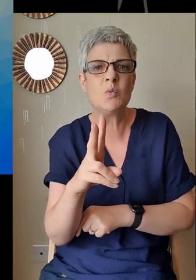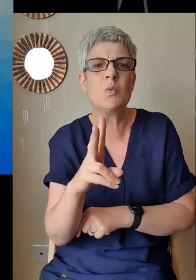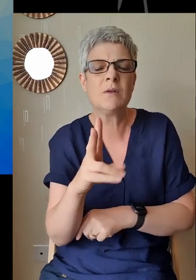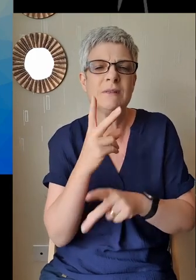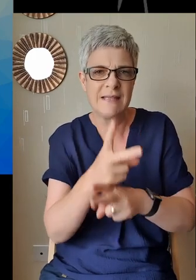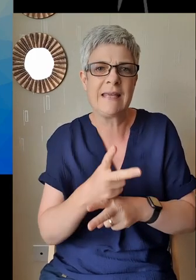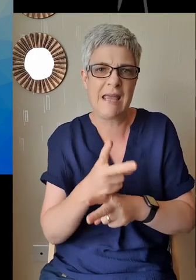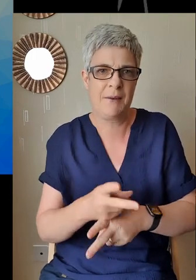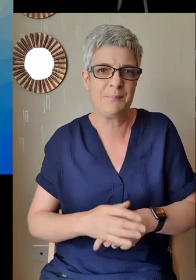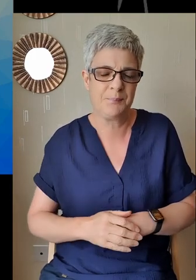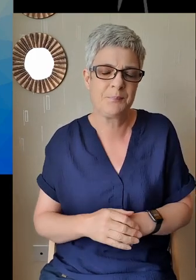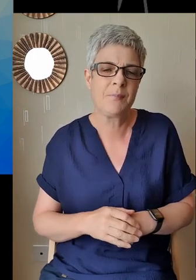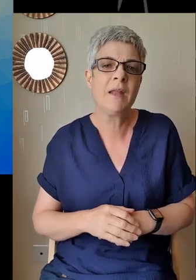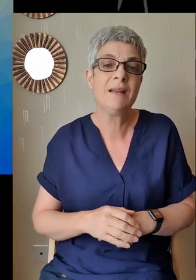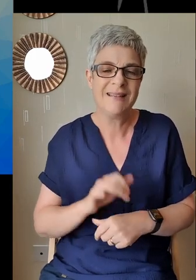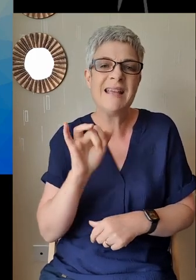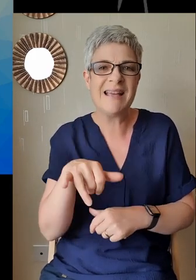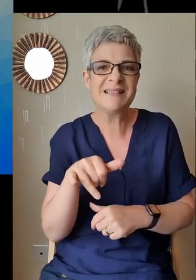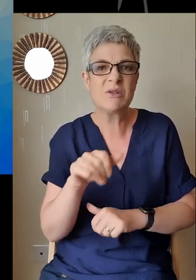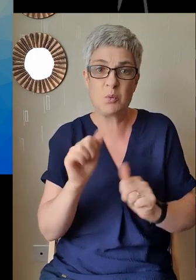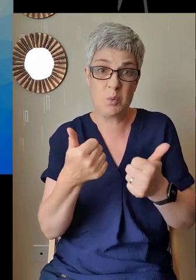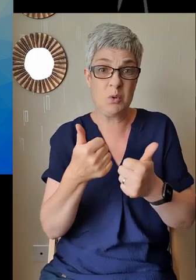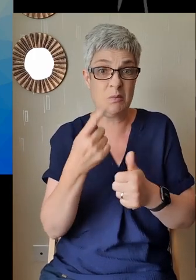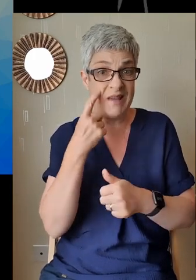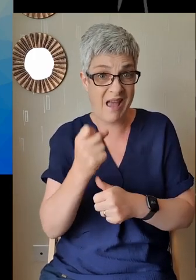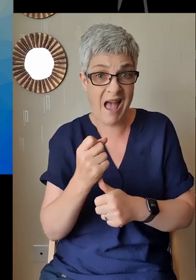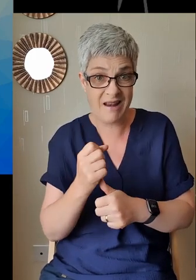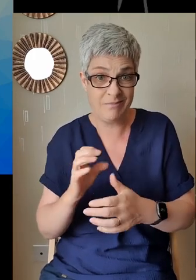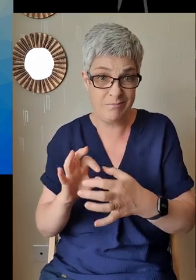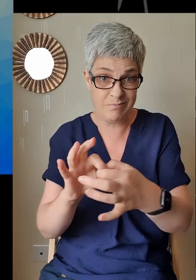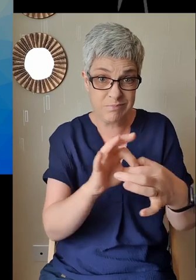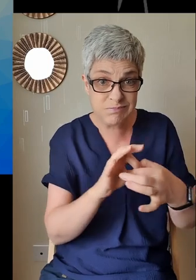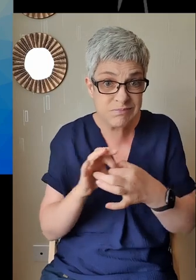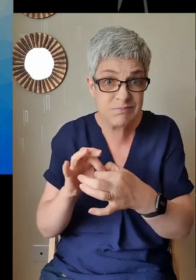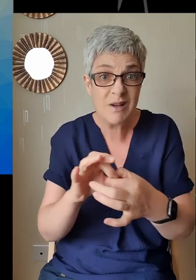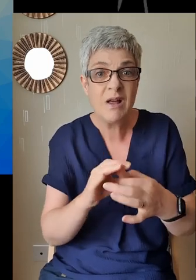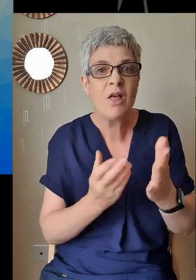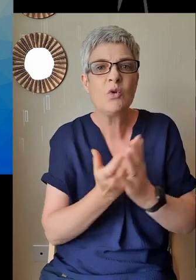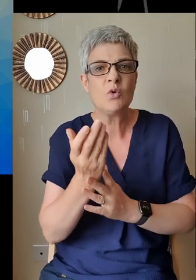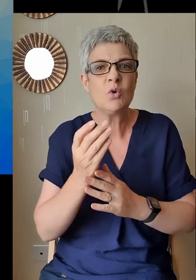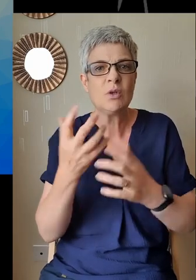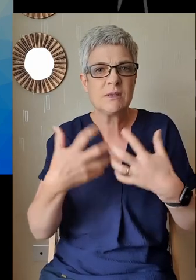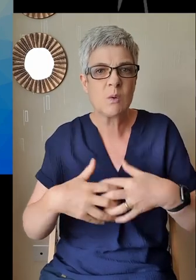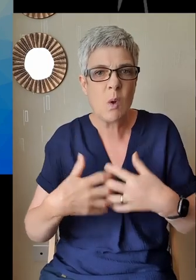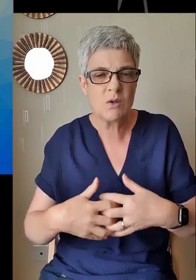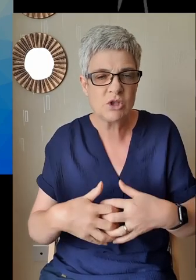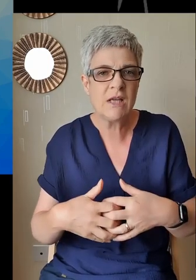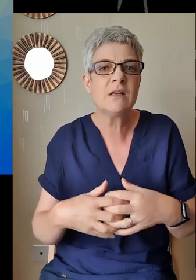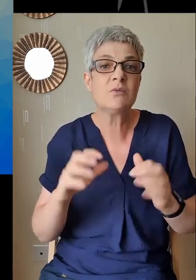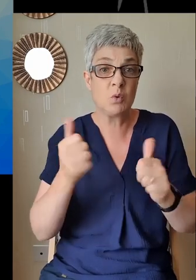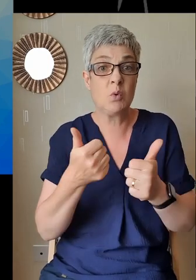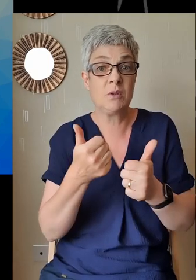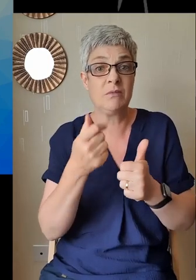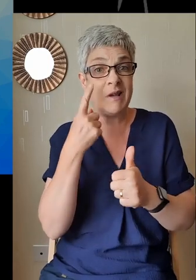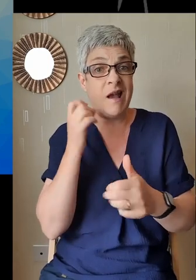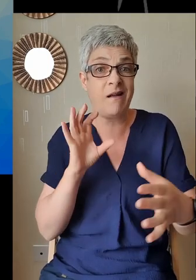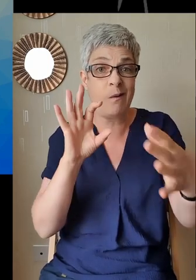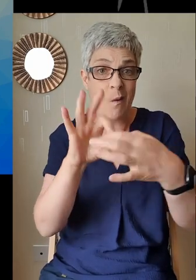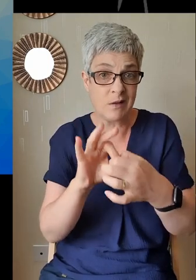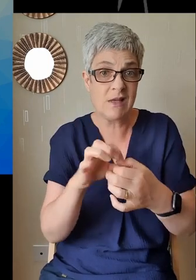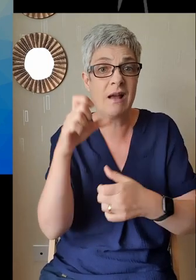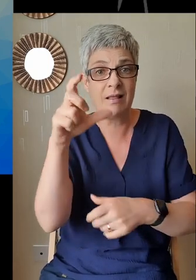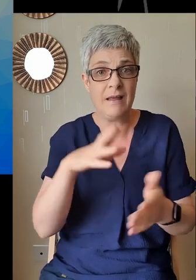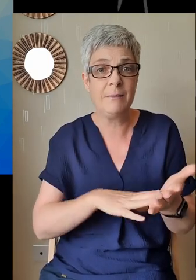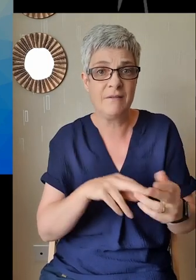care. Yes, it's good to be able to do this through the technology, and it'll be good to be able to contact the family at